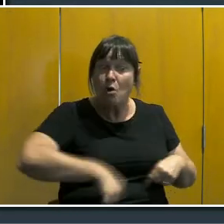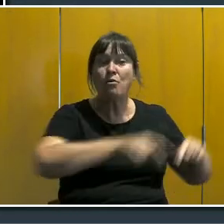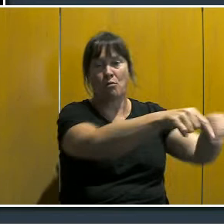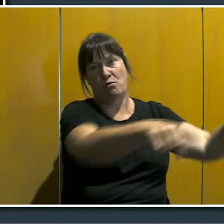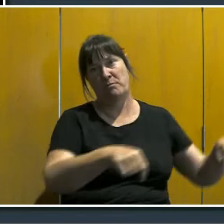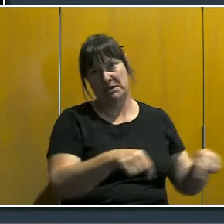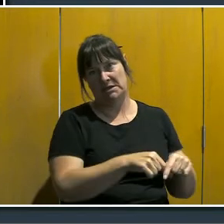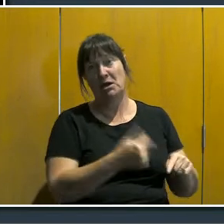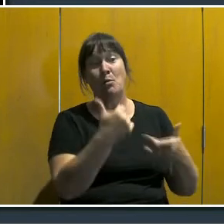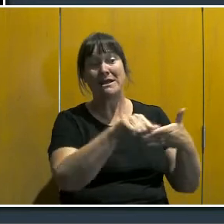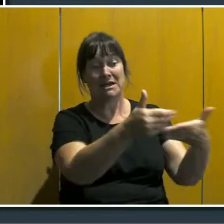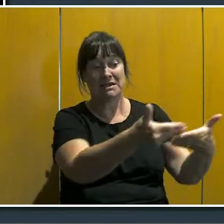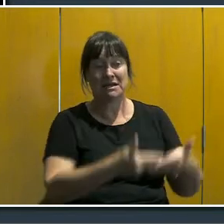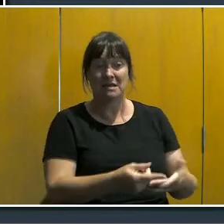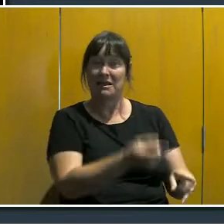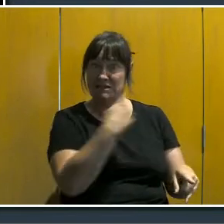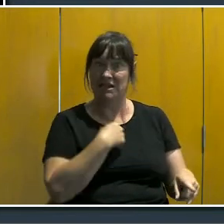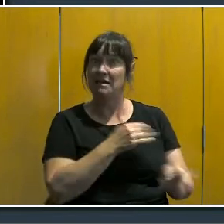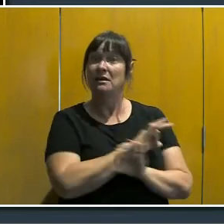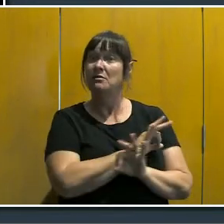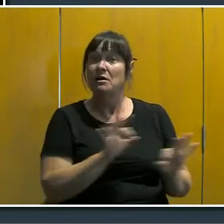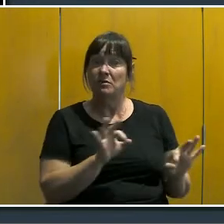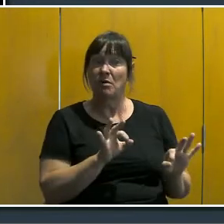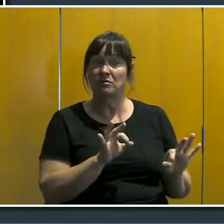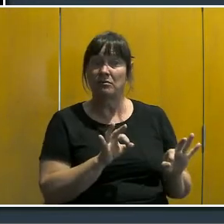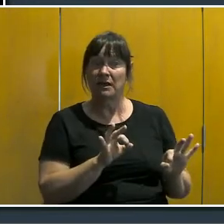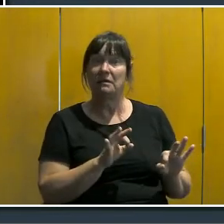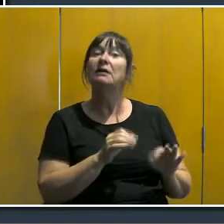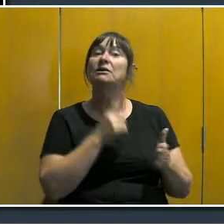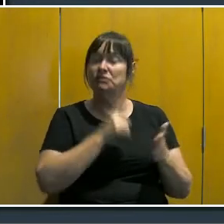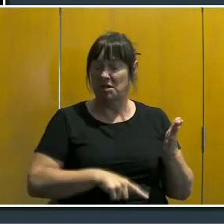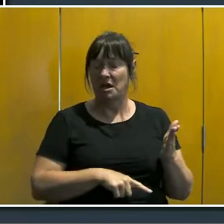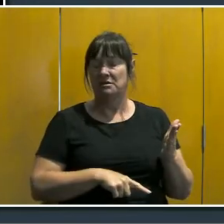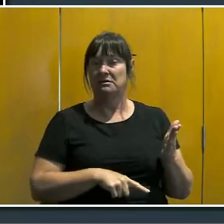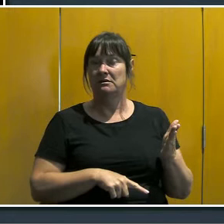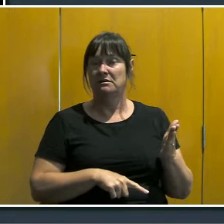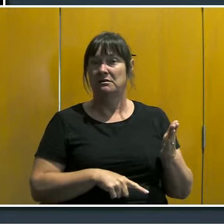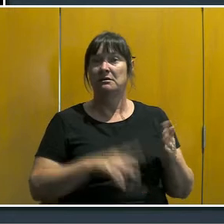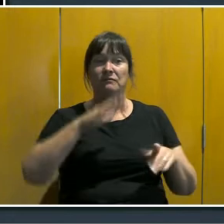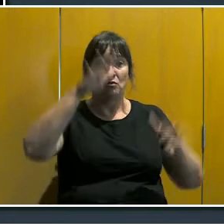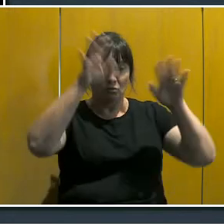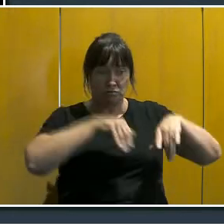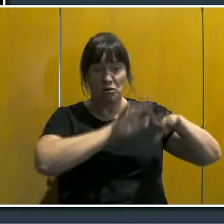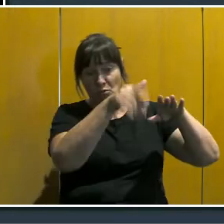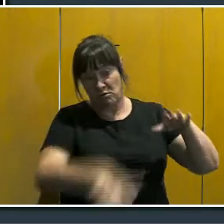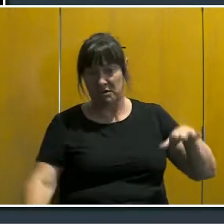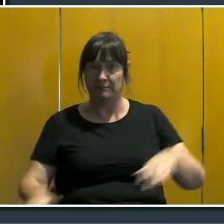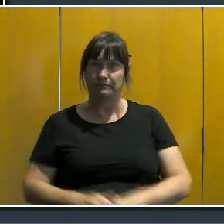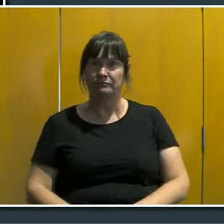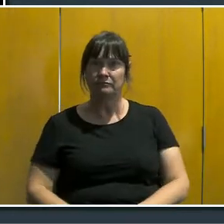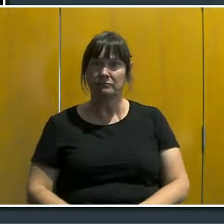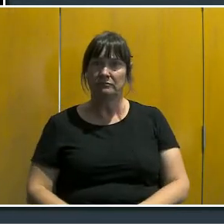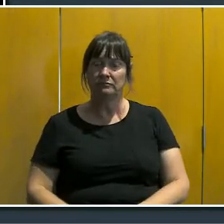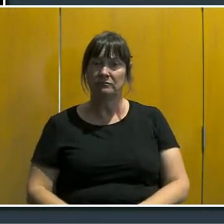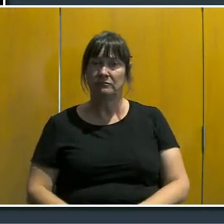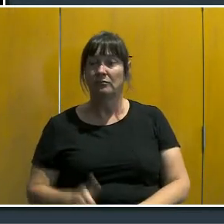rightfully so. We cannot be categorised as rural in one breath and residential in the next. The general rate pays for services